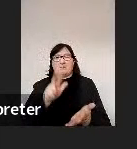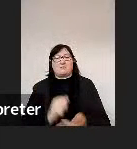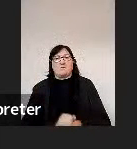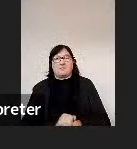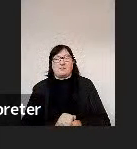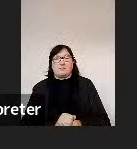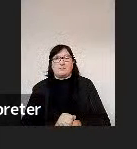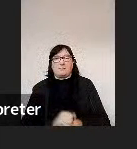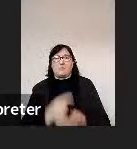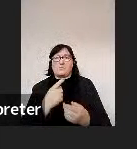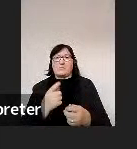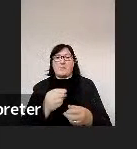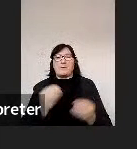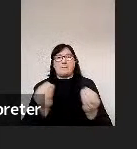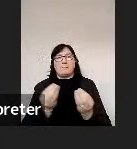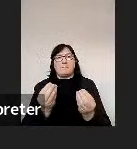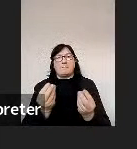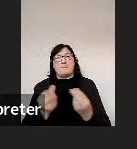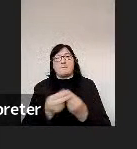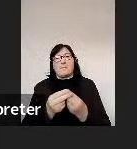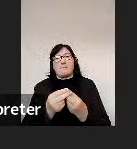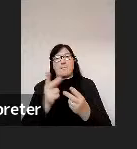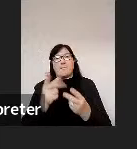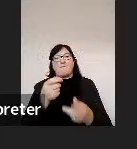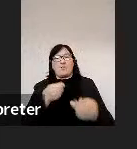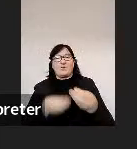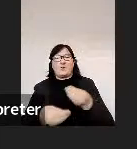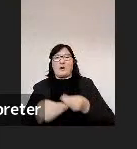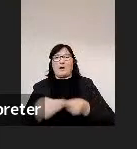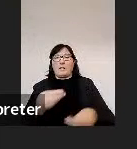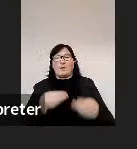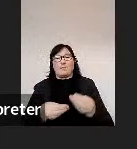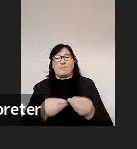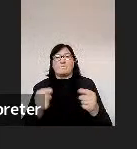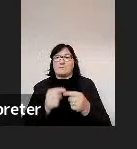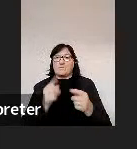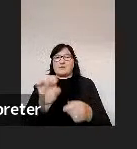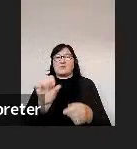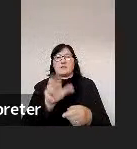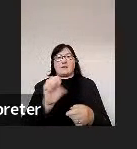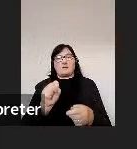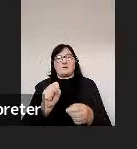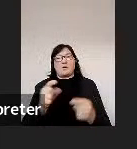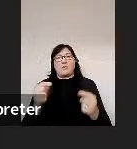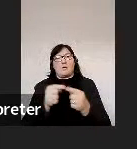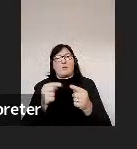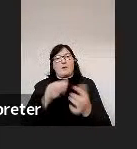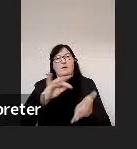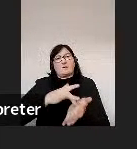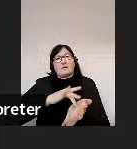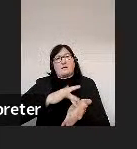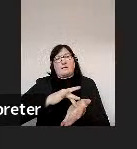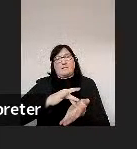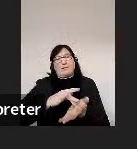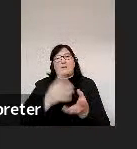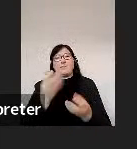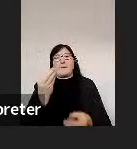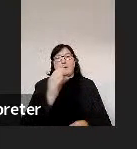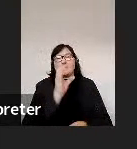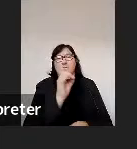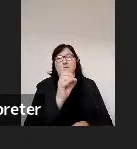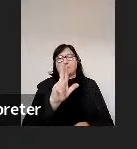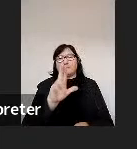to continually make use of our SARS Contact Centre, making use of the 0800